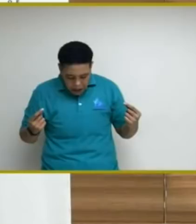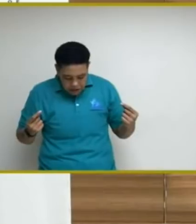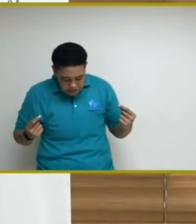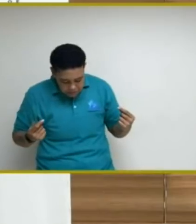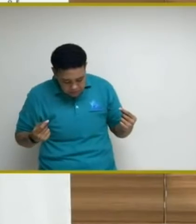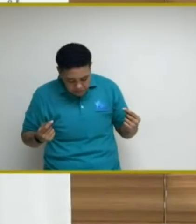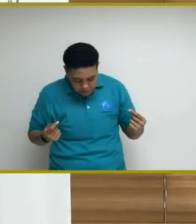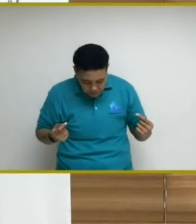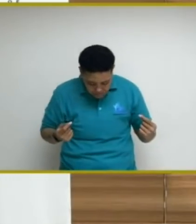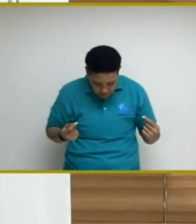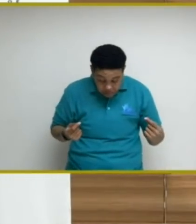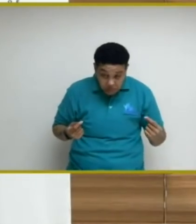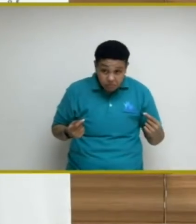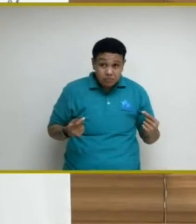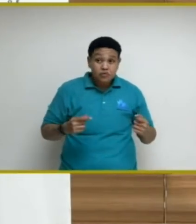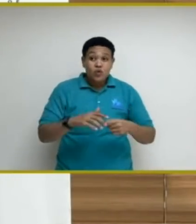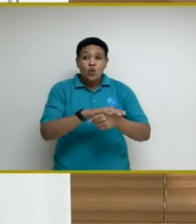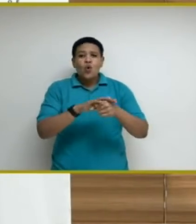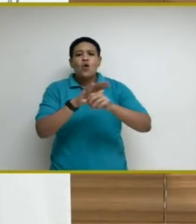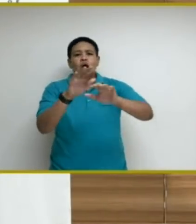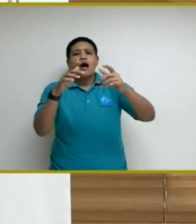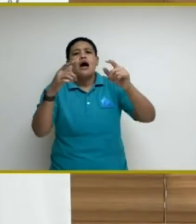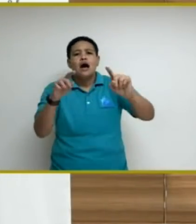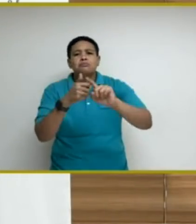our local jurisdiction is to